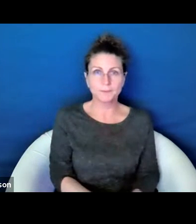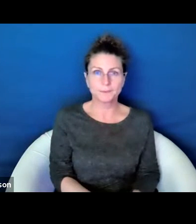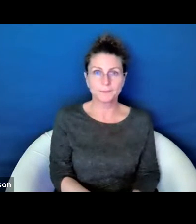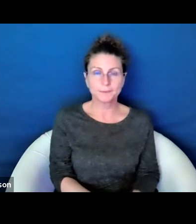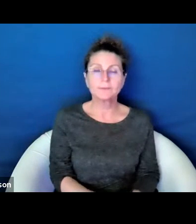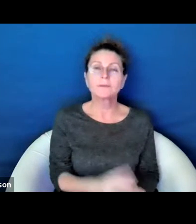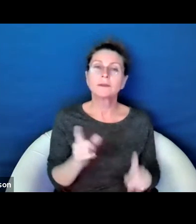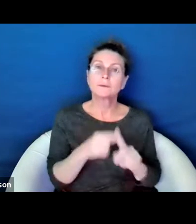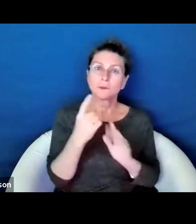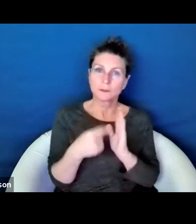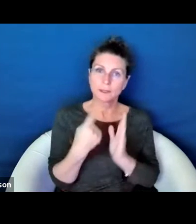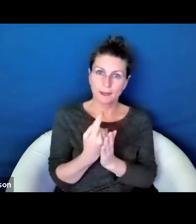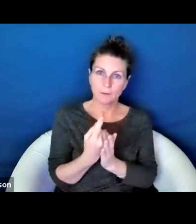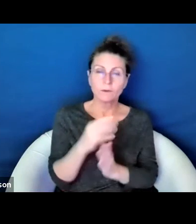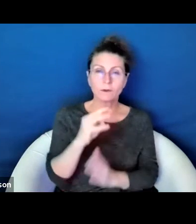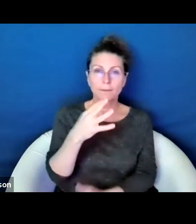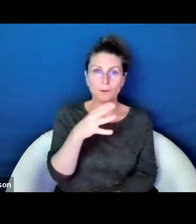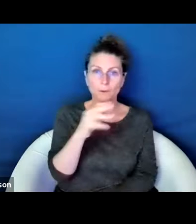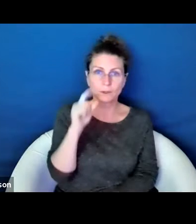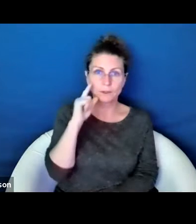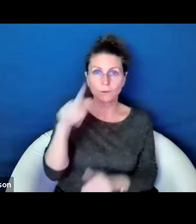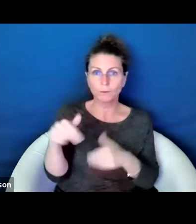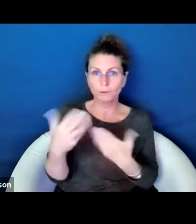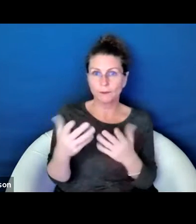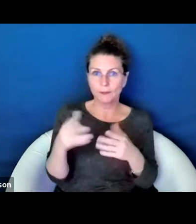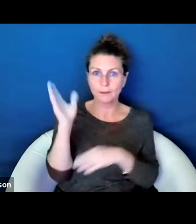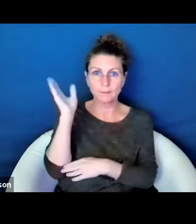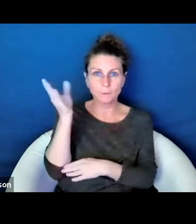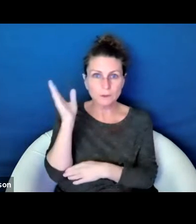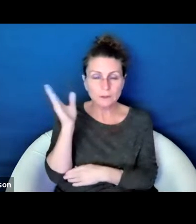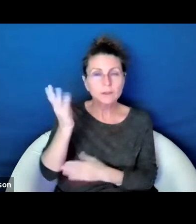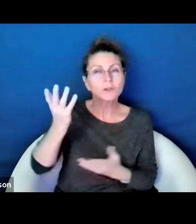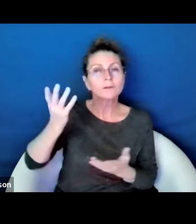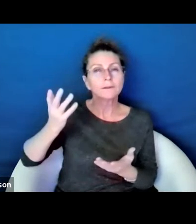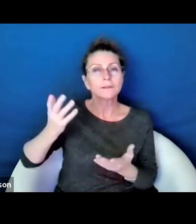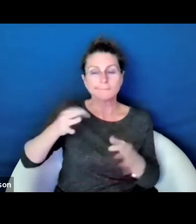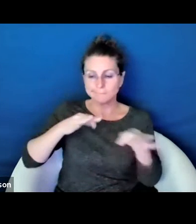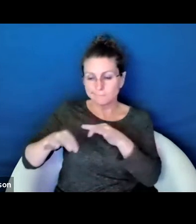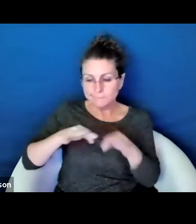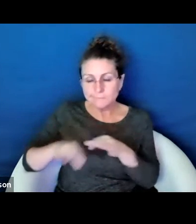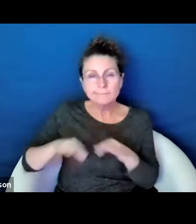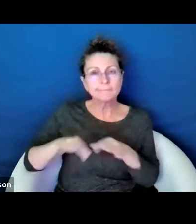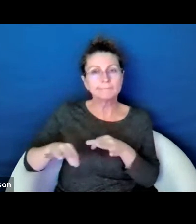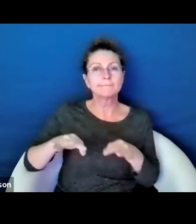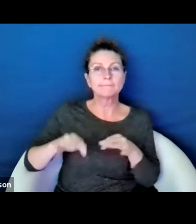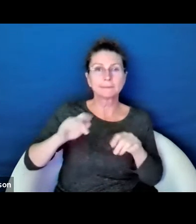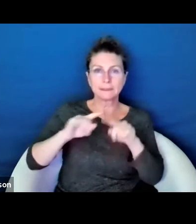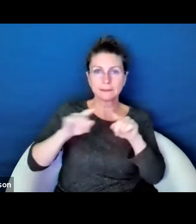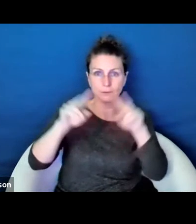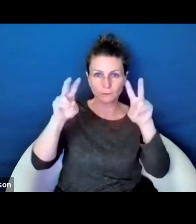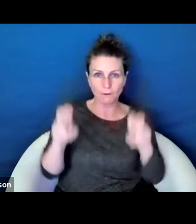first hour, Marina will deliver a presentation covering some of the following topics and more.